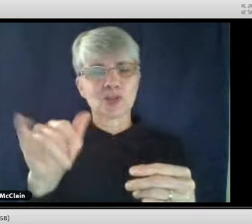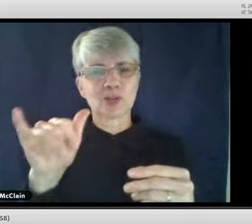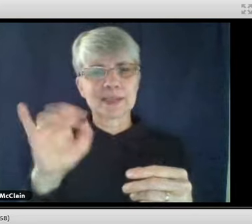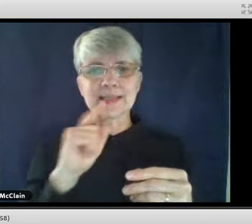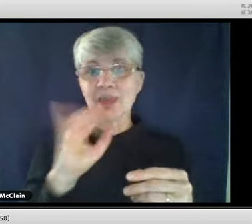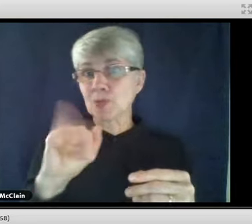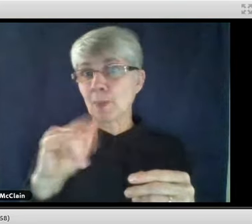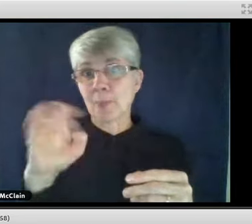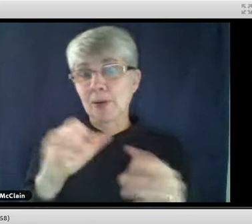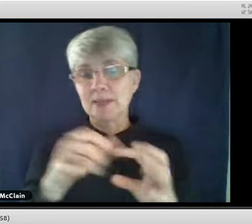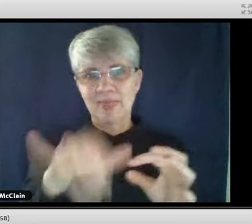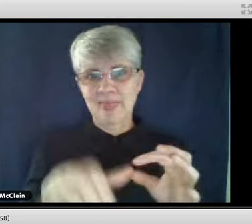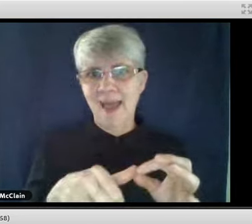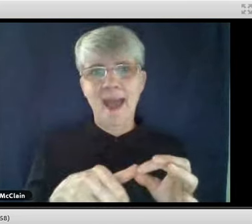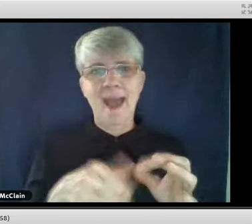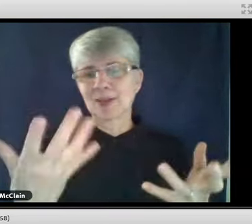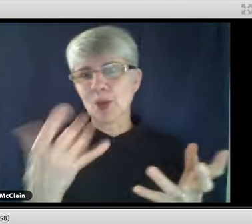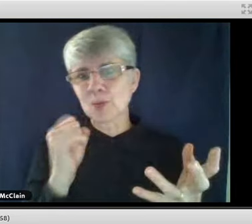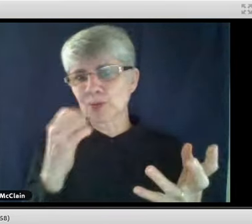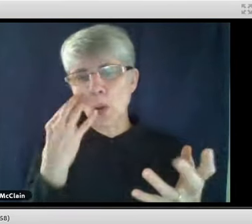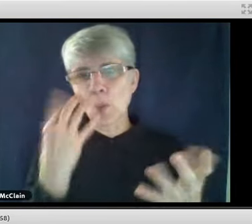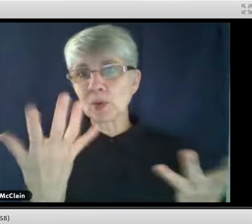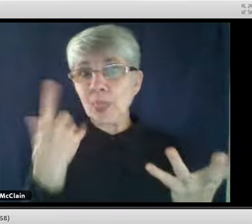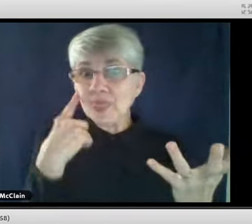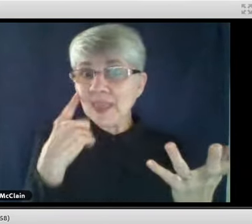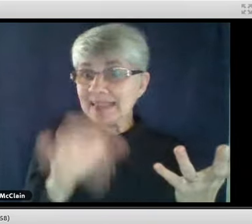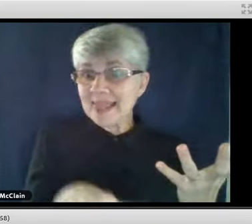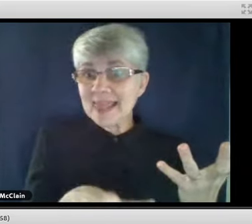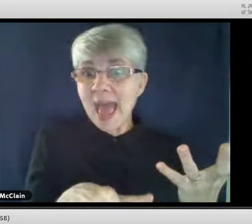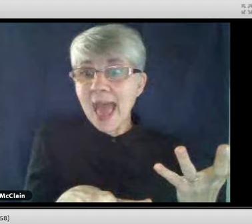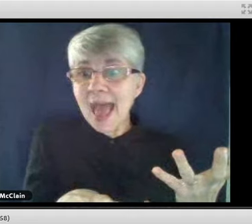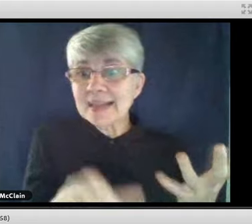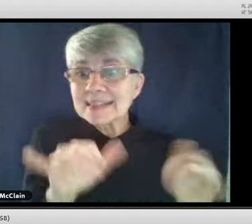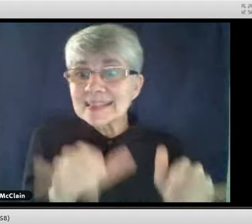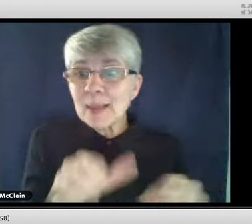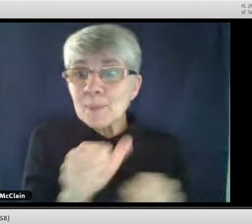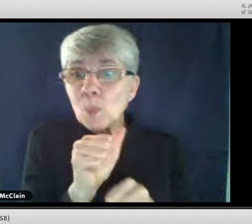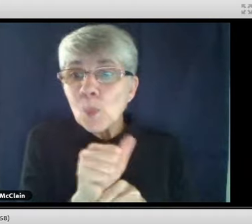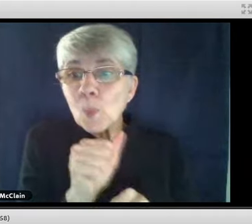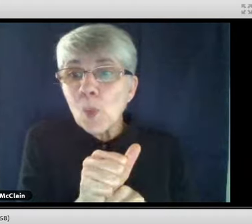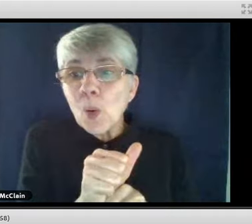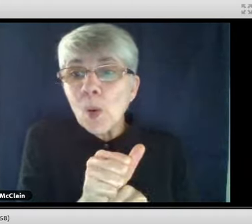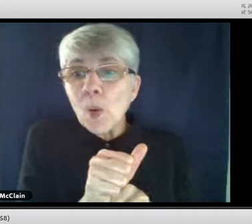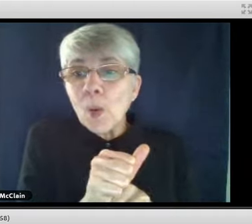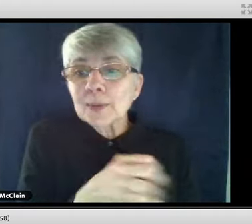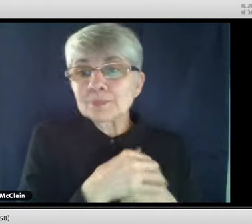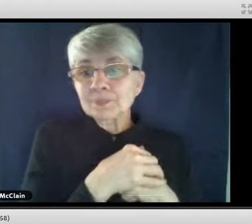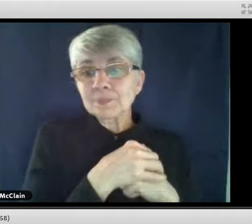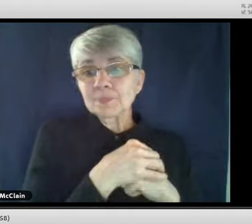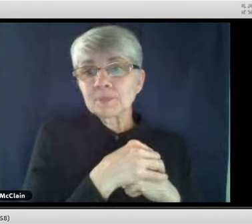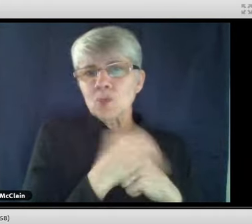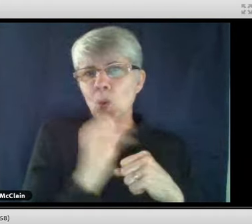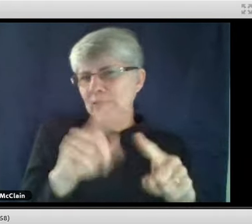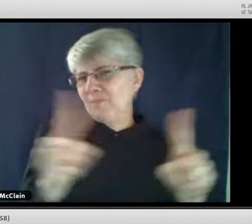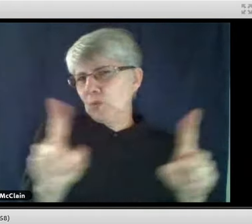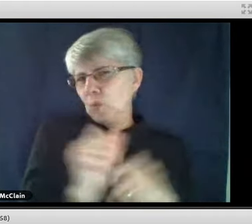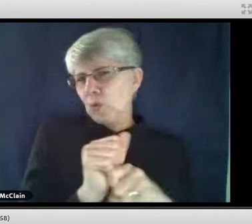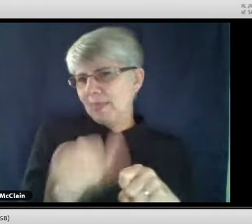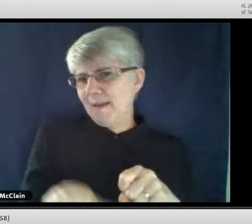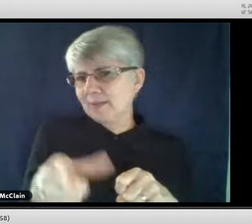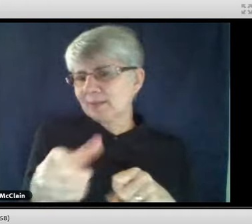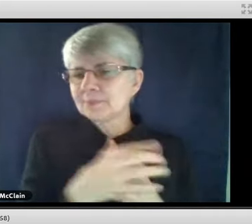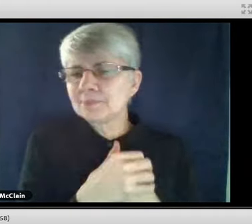of that. So Pride and Prejudice and zombies, okay, right? So what do you all think? Is that the same work as Pride and Prejudice, or is that a different work,